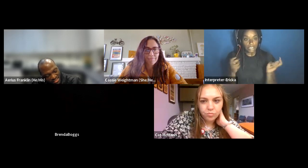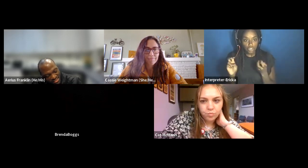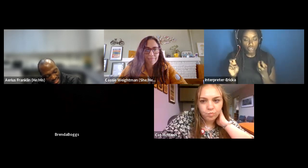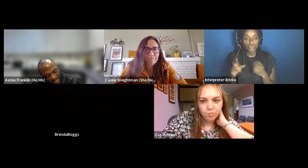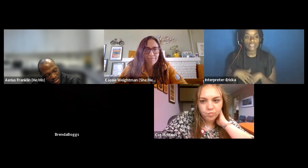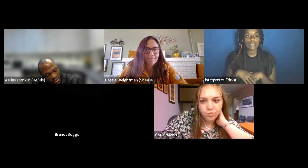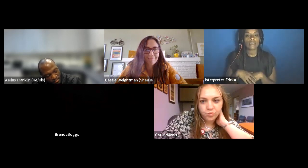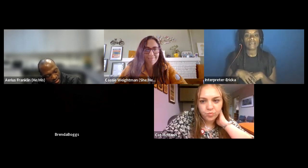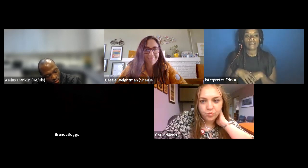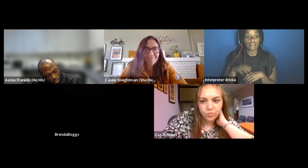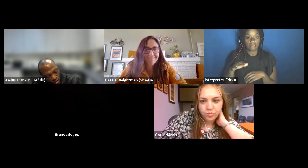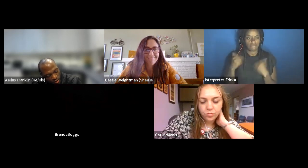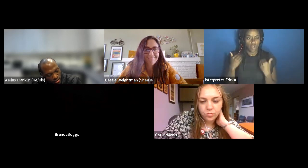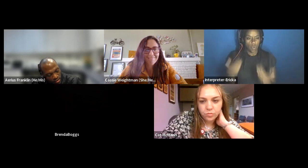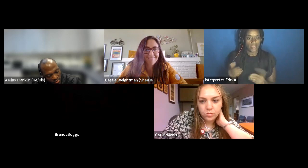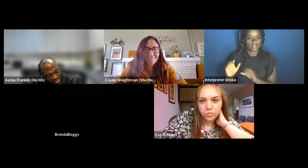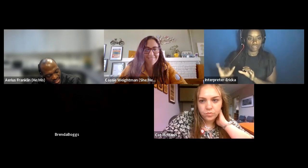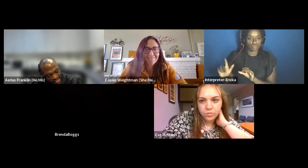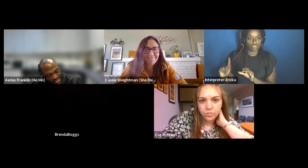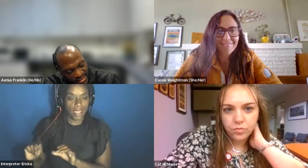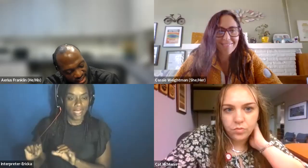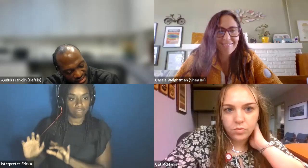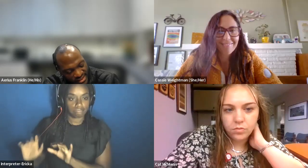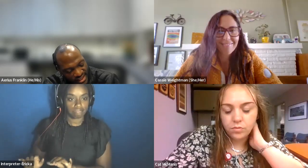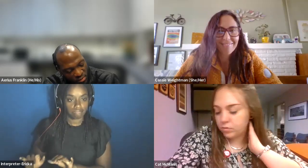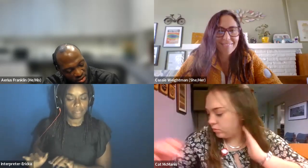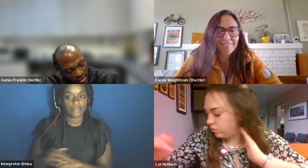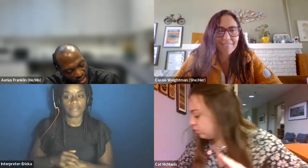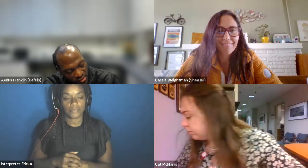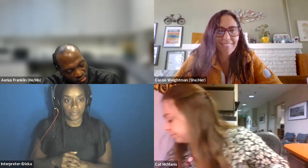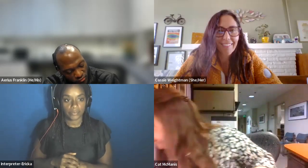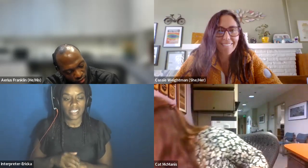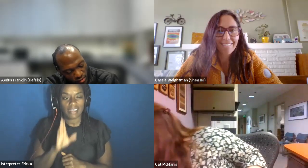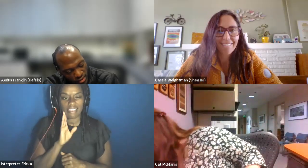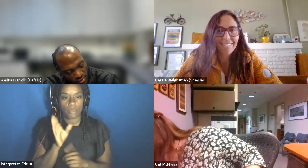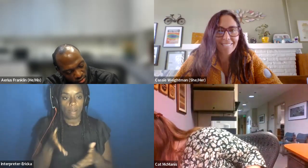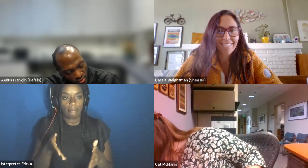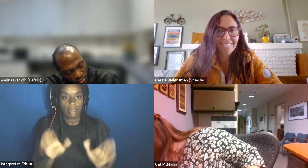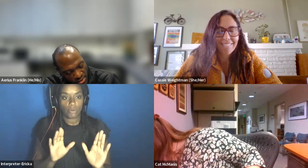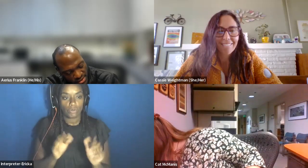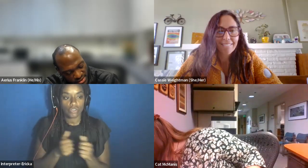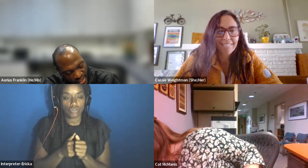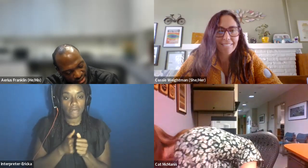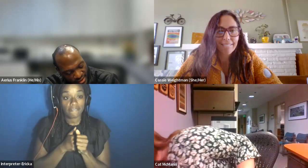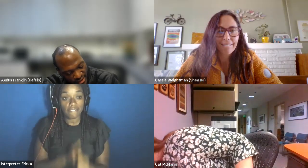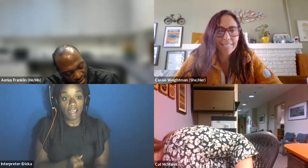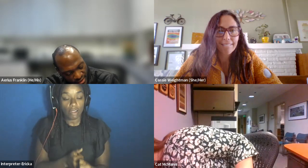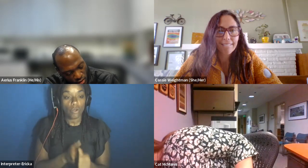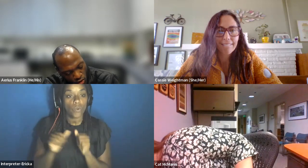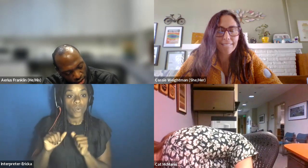bubble in the same menu bar. Once that is selected, that will allow you to follow along with the